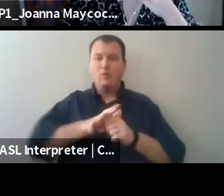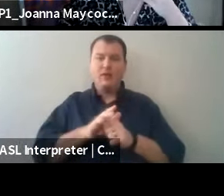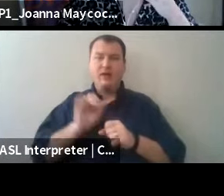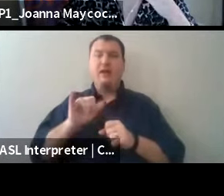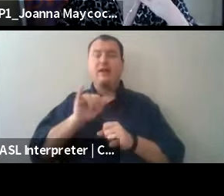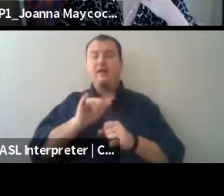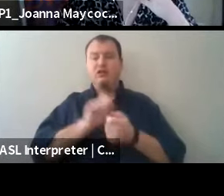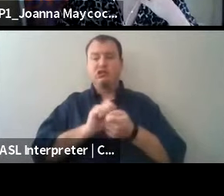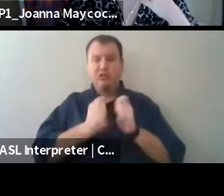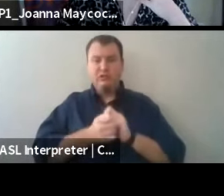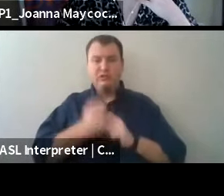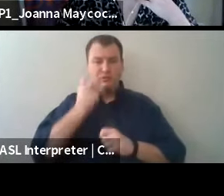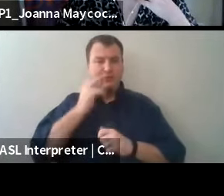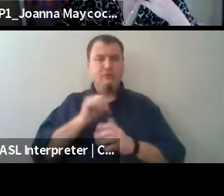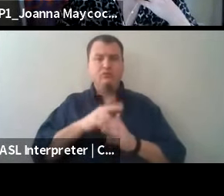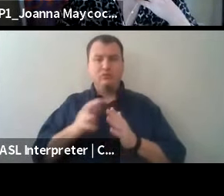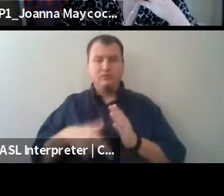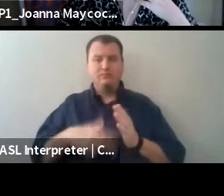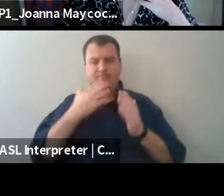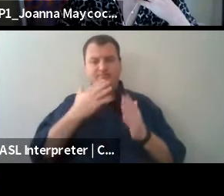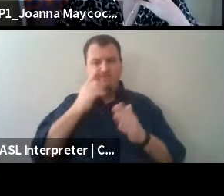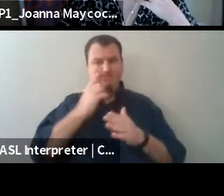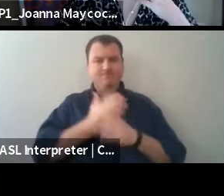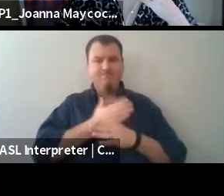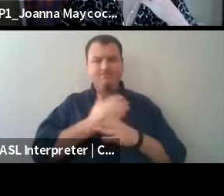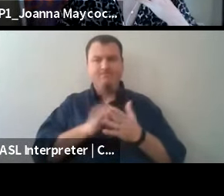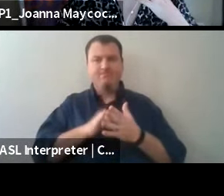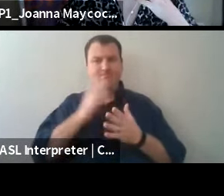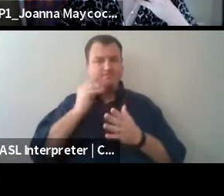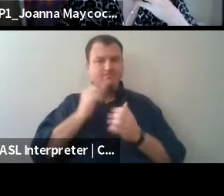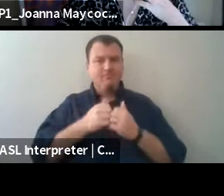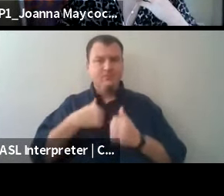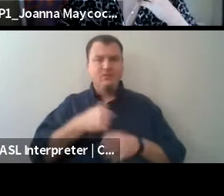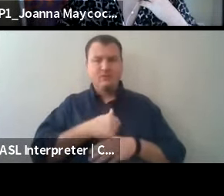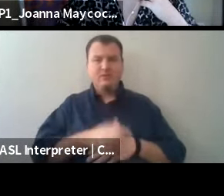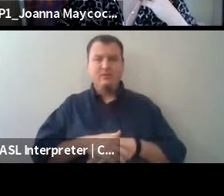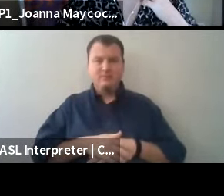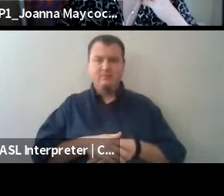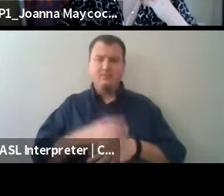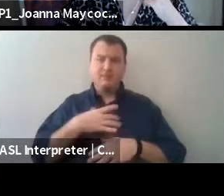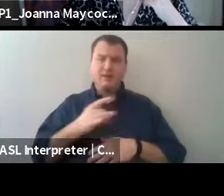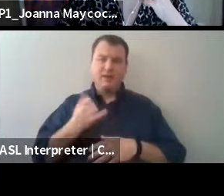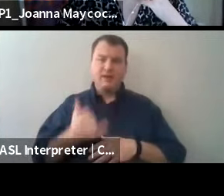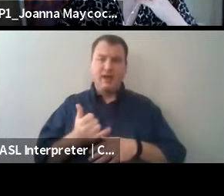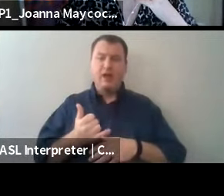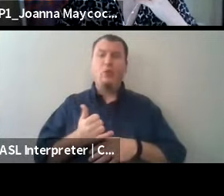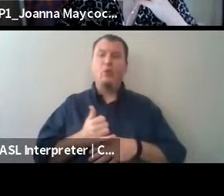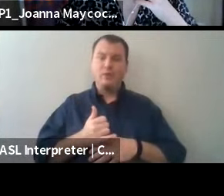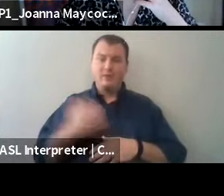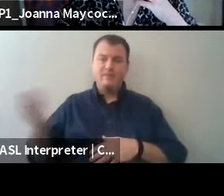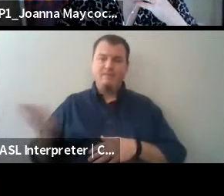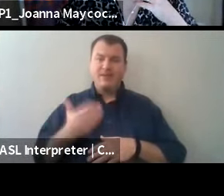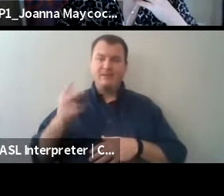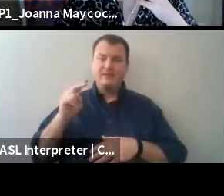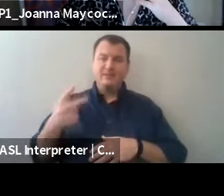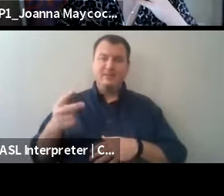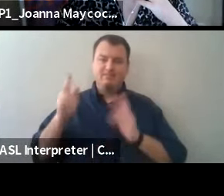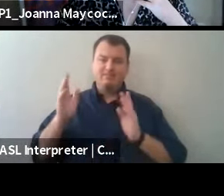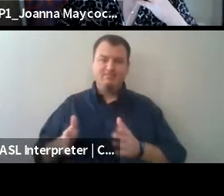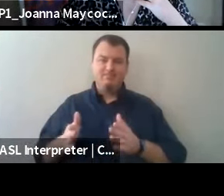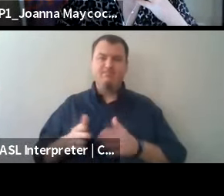you saw as a result. Thank you for sharing that experience with us. I'd like now to invite our second